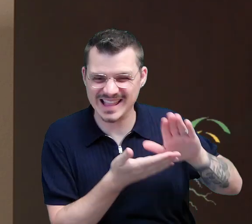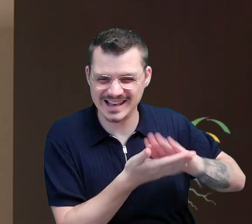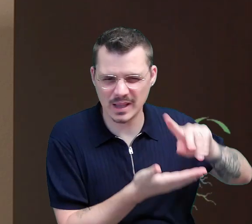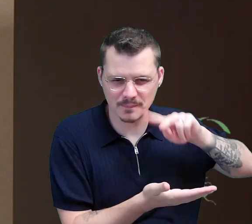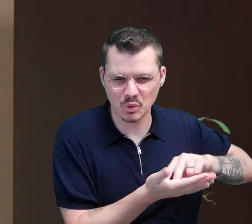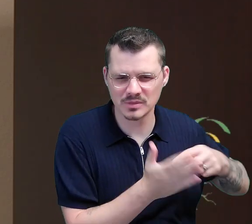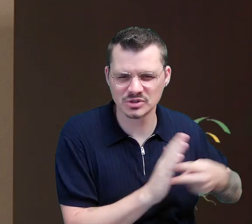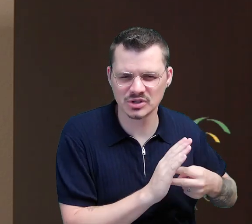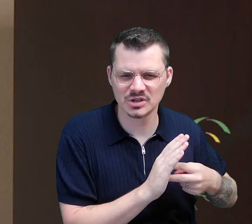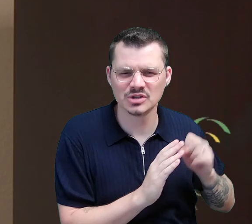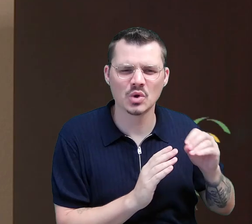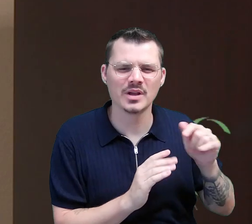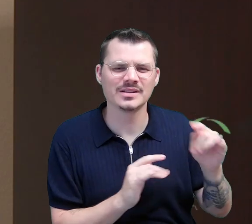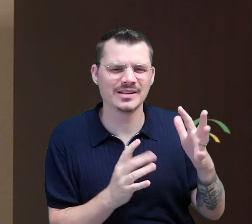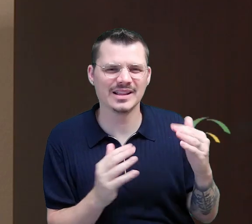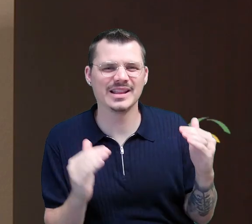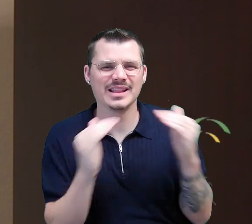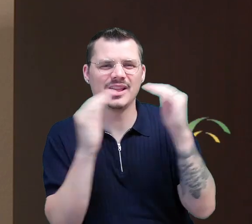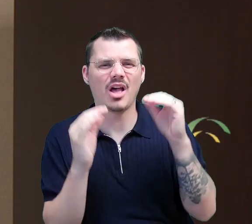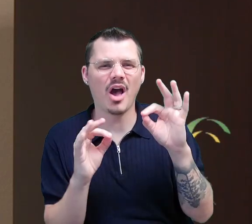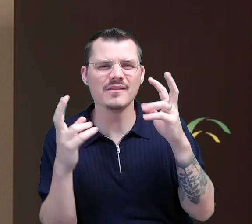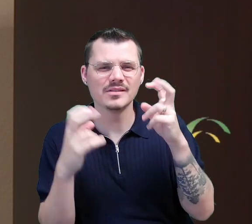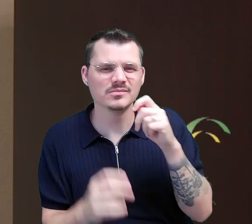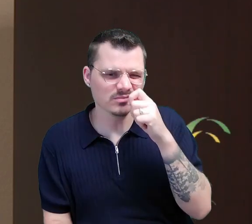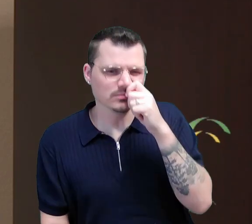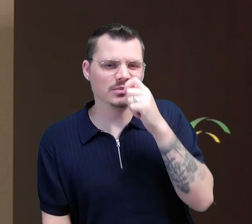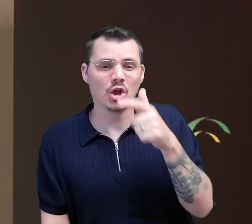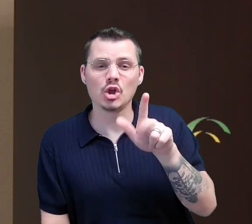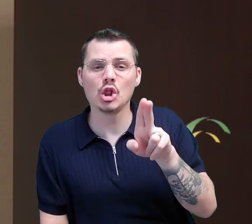purposes. So it's sort of the pharmacologic equivalent of sniffing glue.